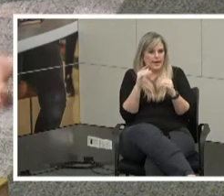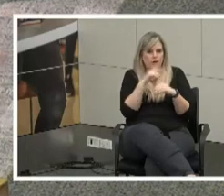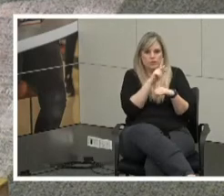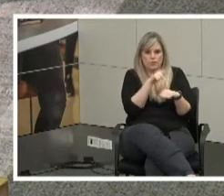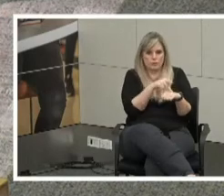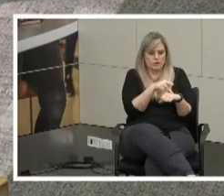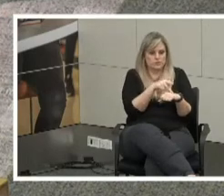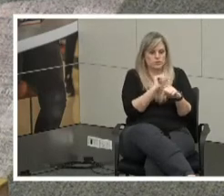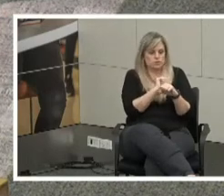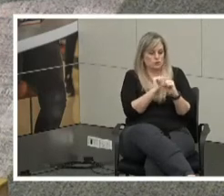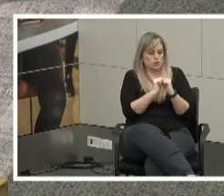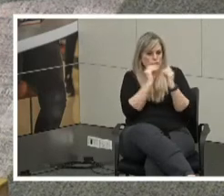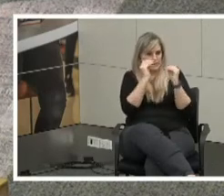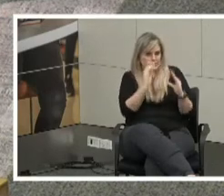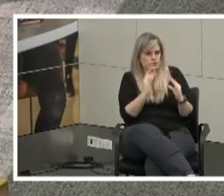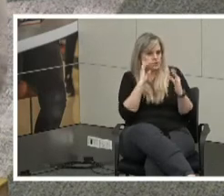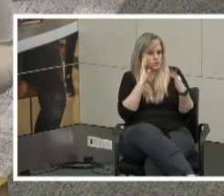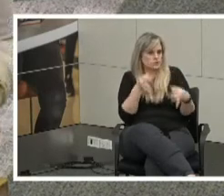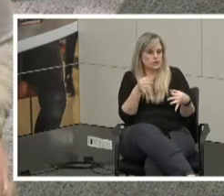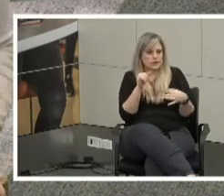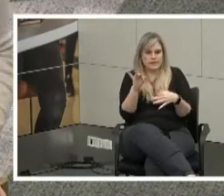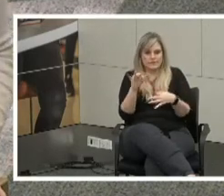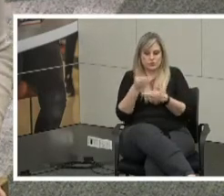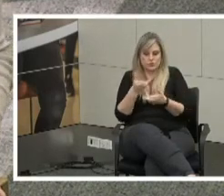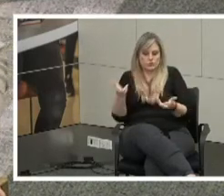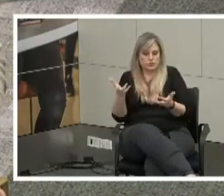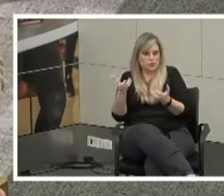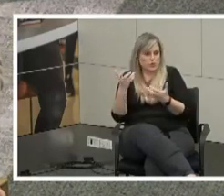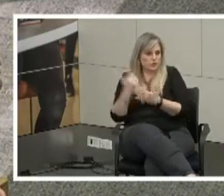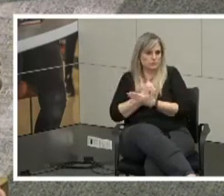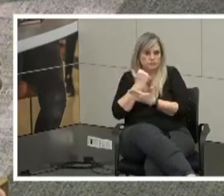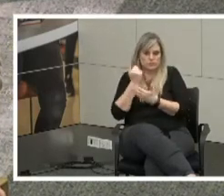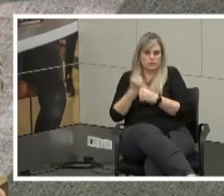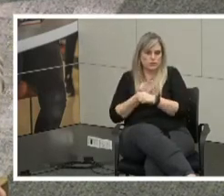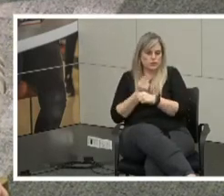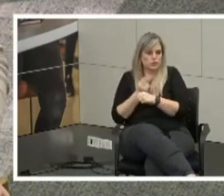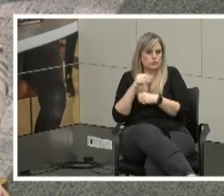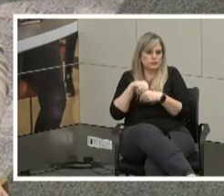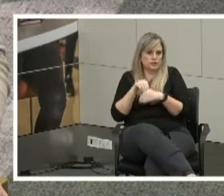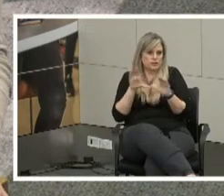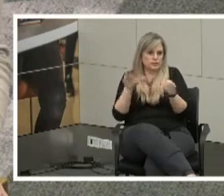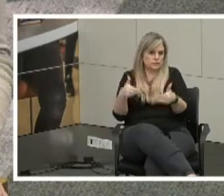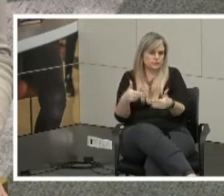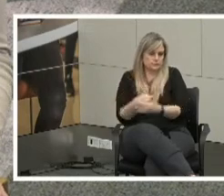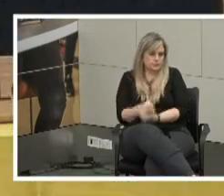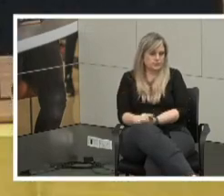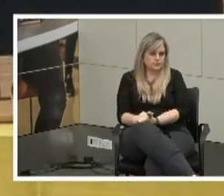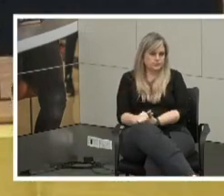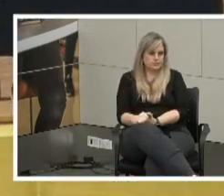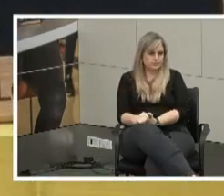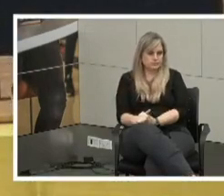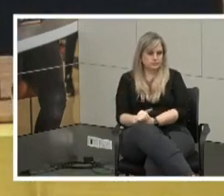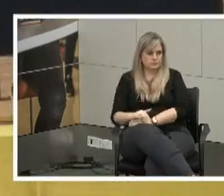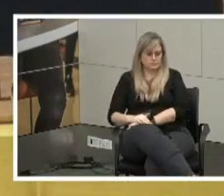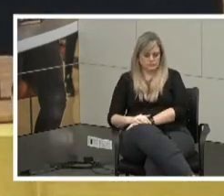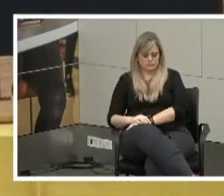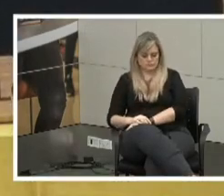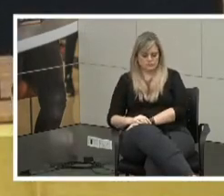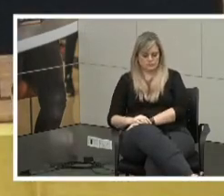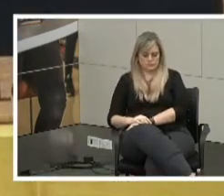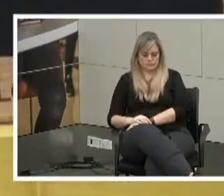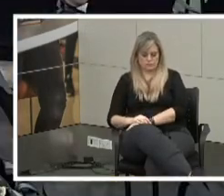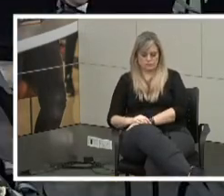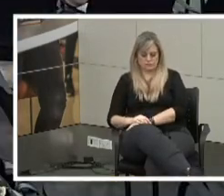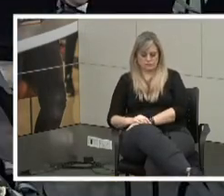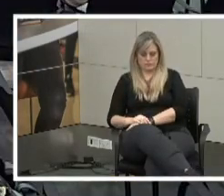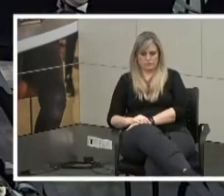principales to work with their teachers to determine if it's a resource that they want to use in their in their classroom thank you I'm